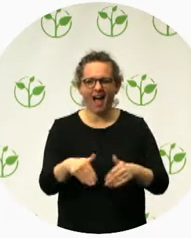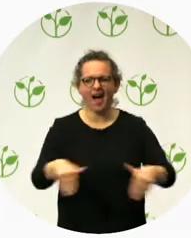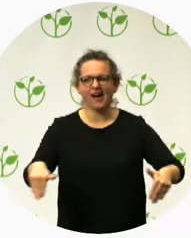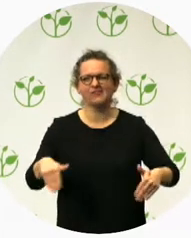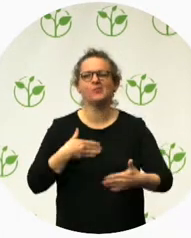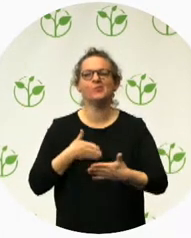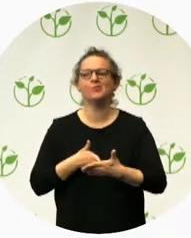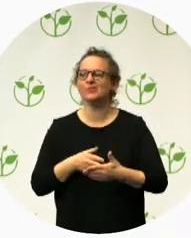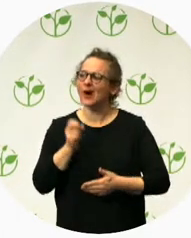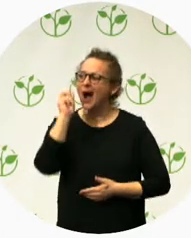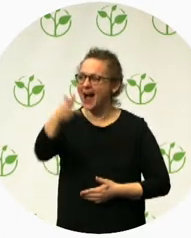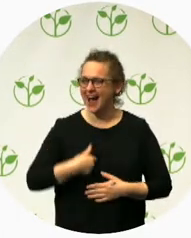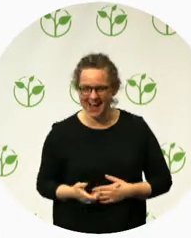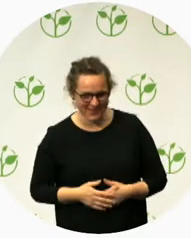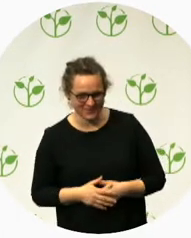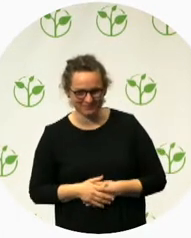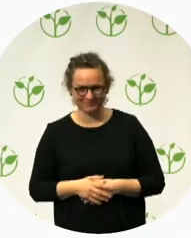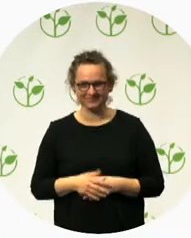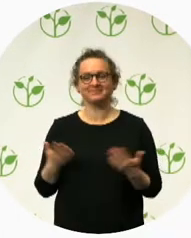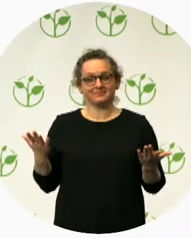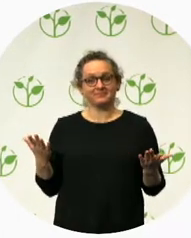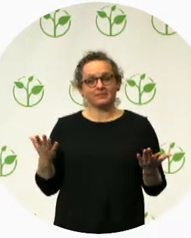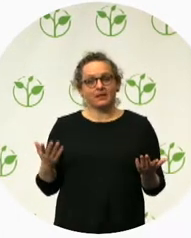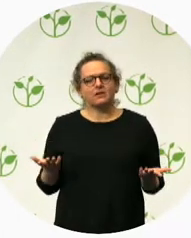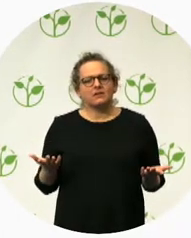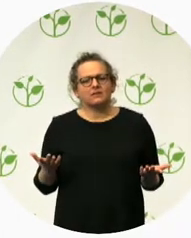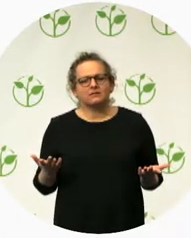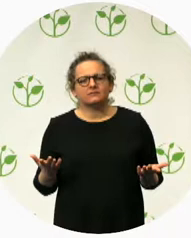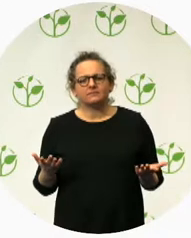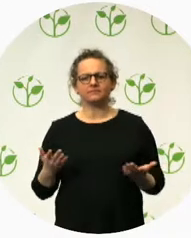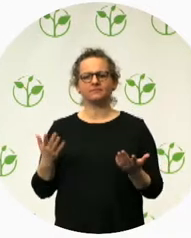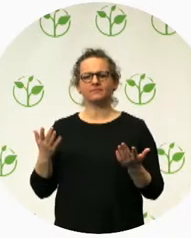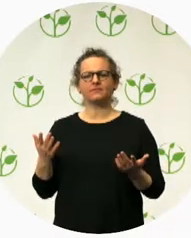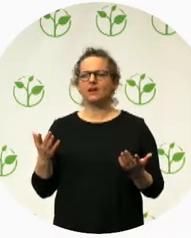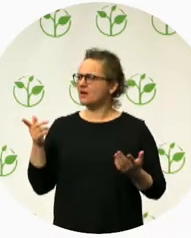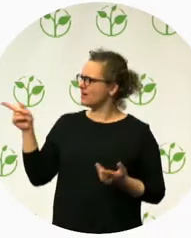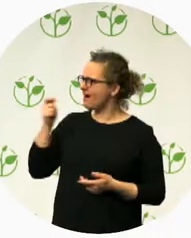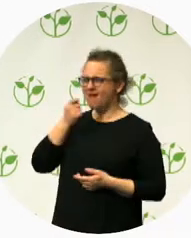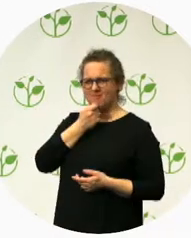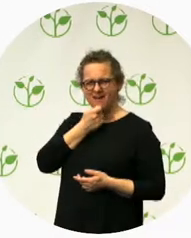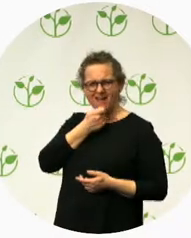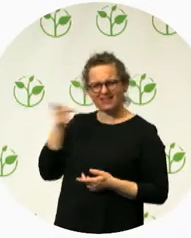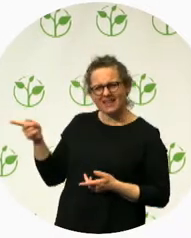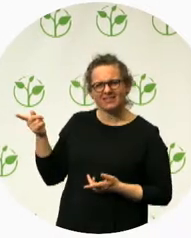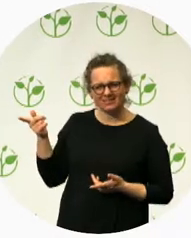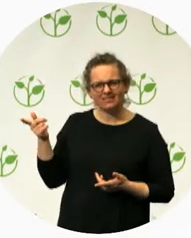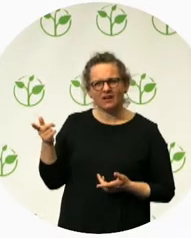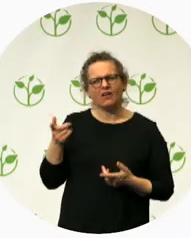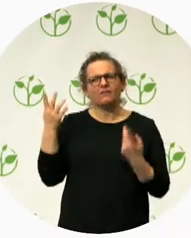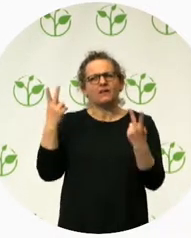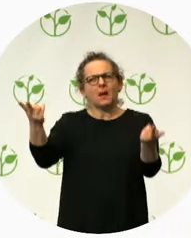really important about what Martin says, and I just want you to understand the importance of tomorrow's unveiling of